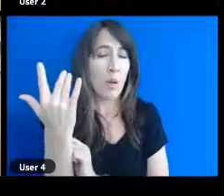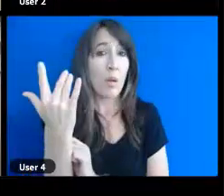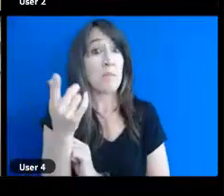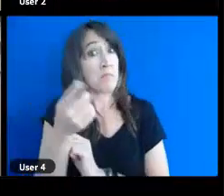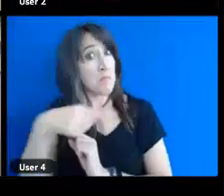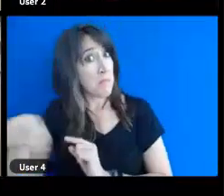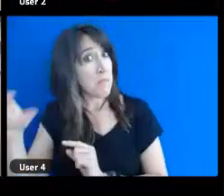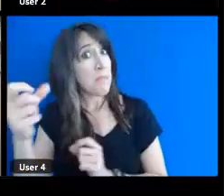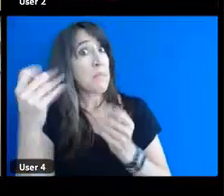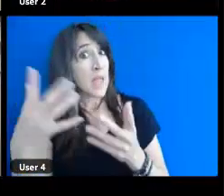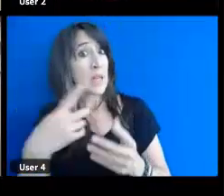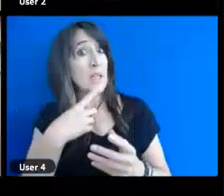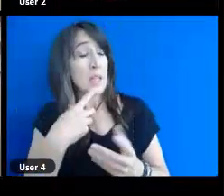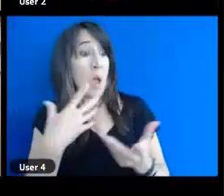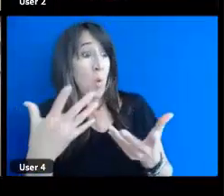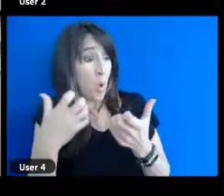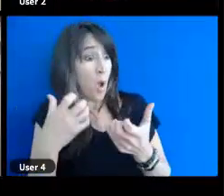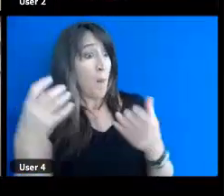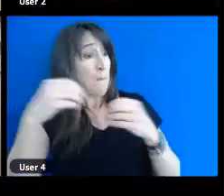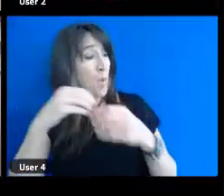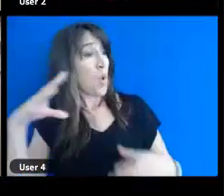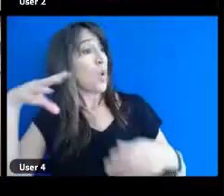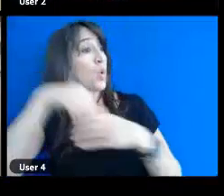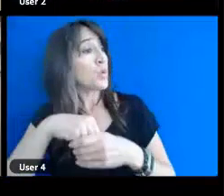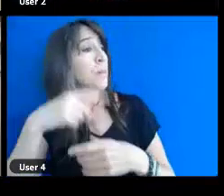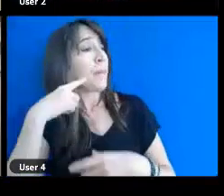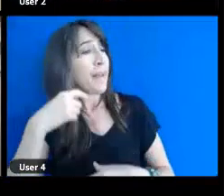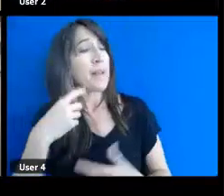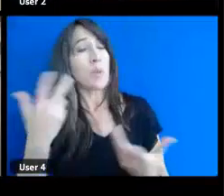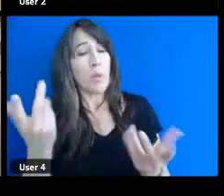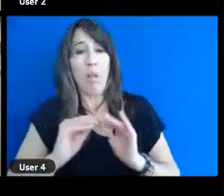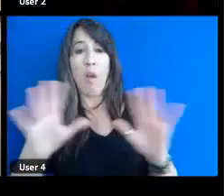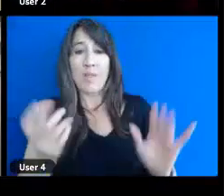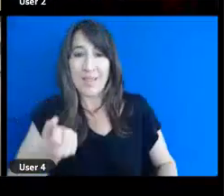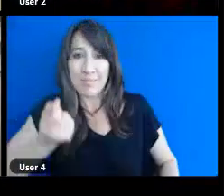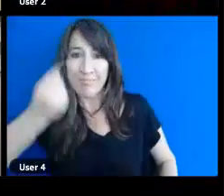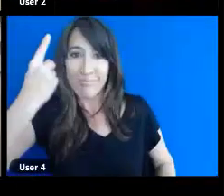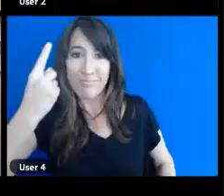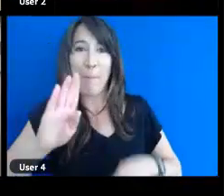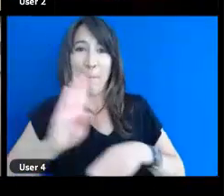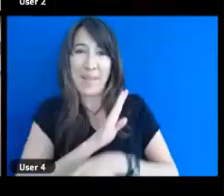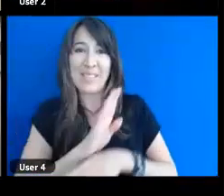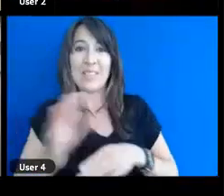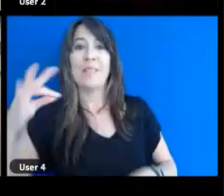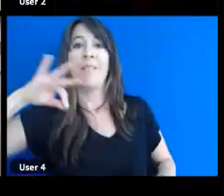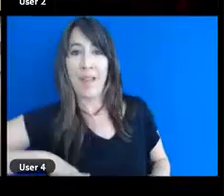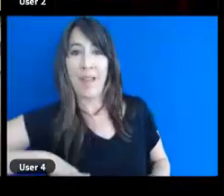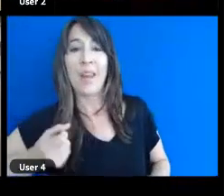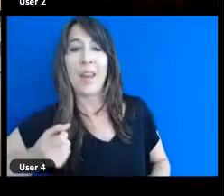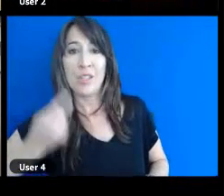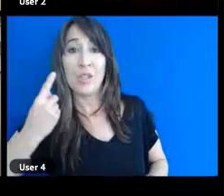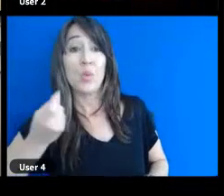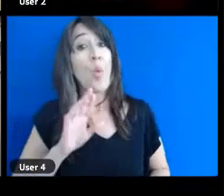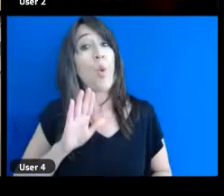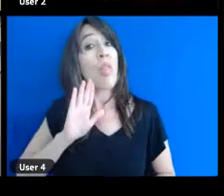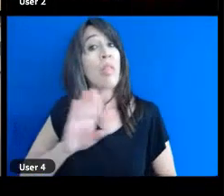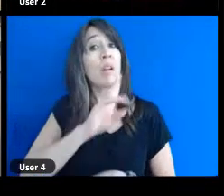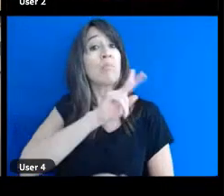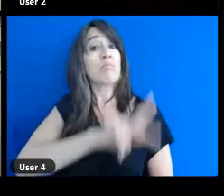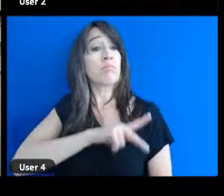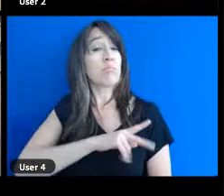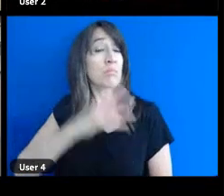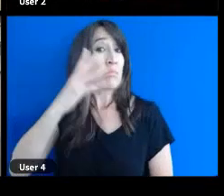It's different for every company. But many will say they're driven to be inclusive because A, they clearly understand the business advantage, they